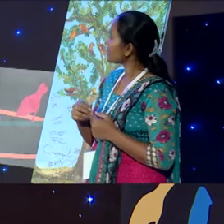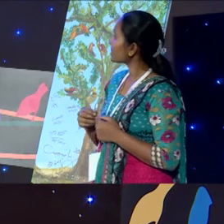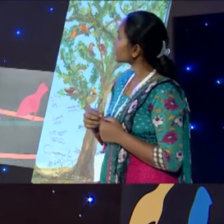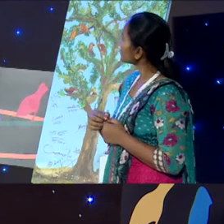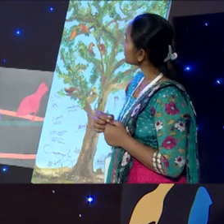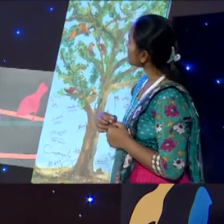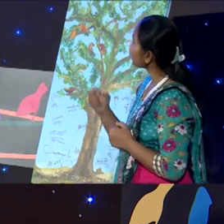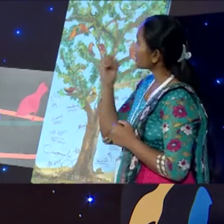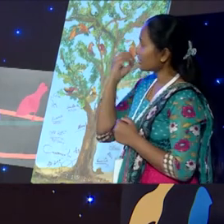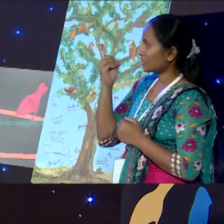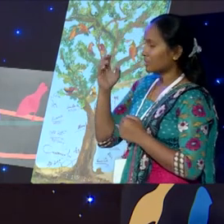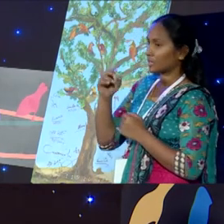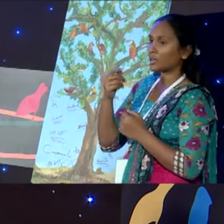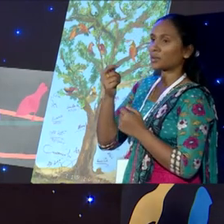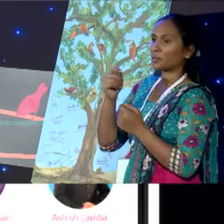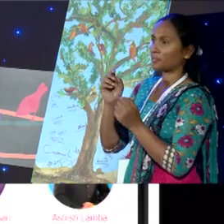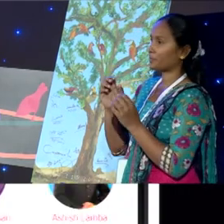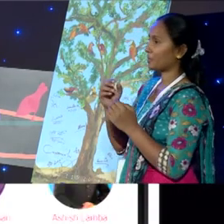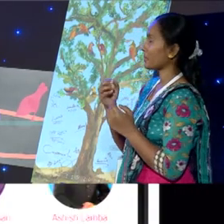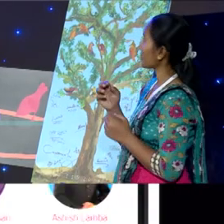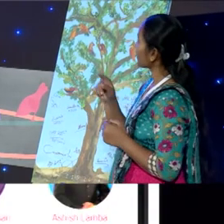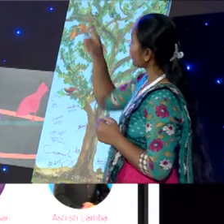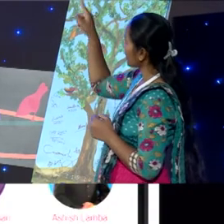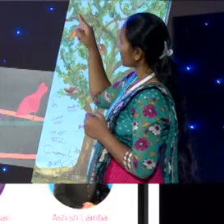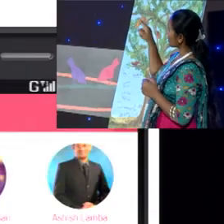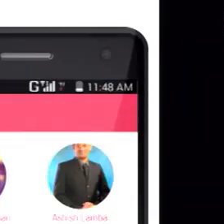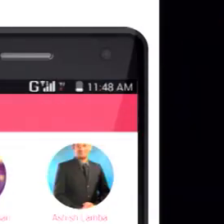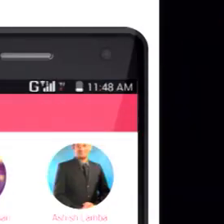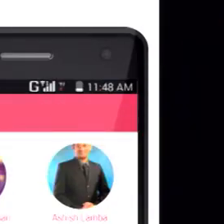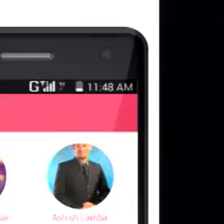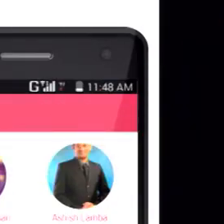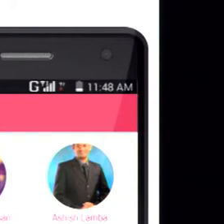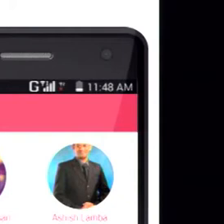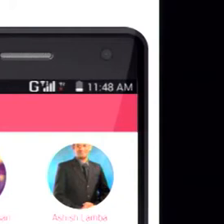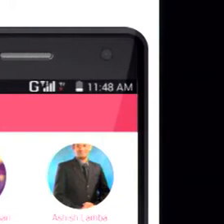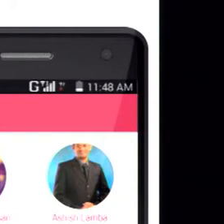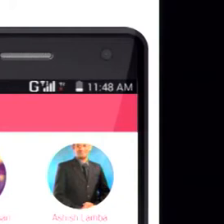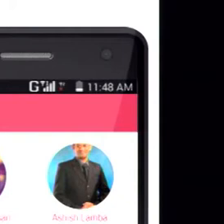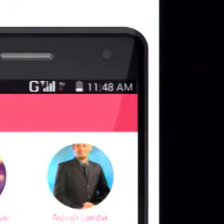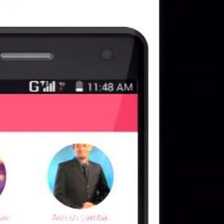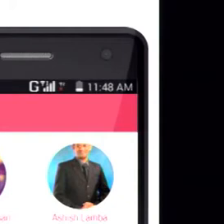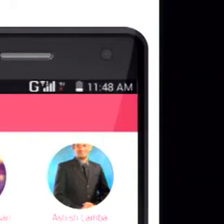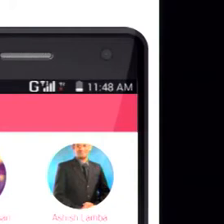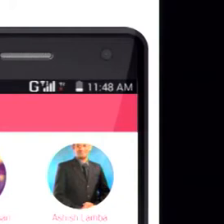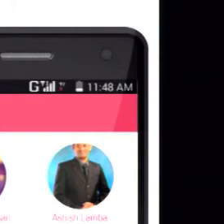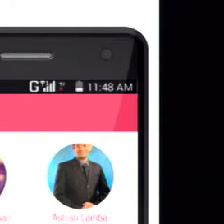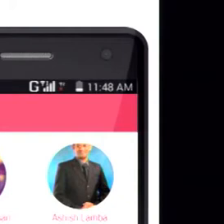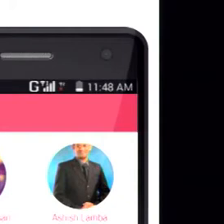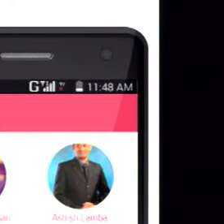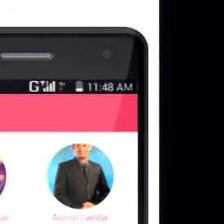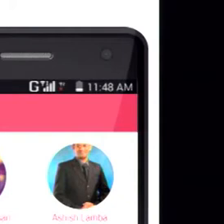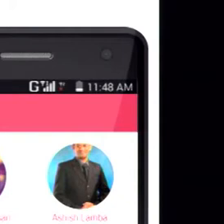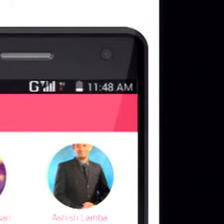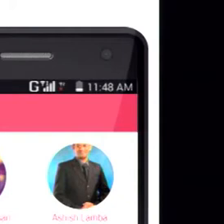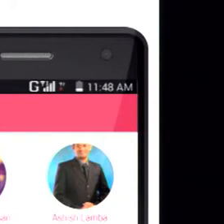it also has information like medical condition, medication, possibility of cure, level of independence, instruments, so that I know if I want to go out on a date